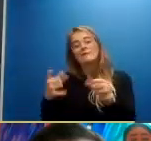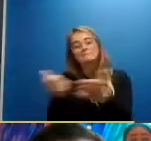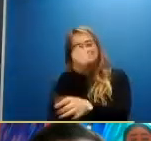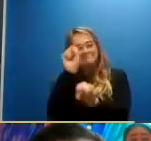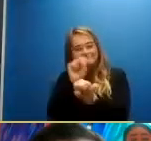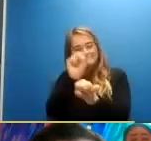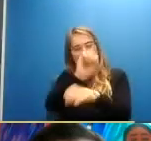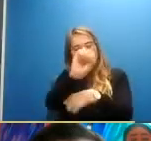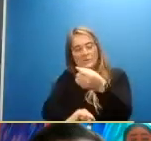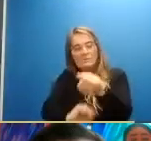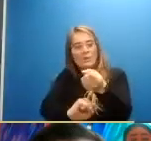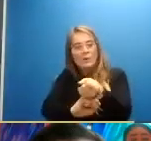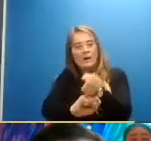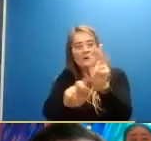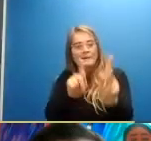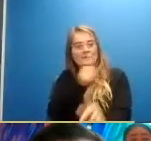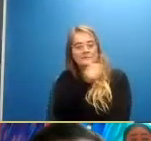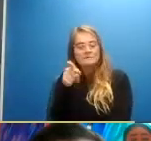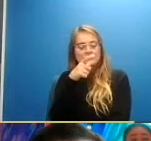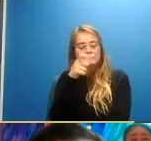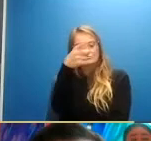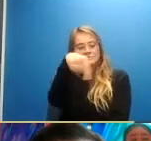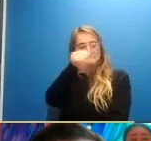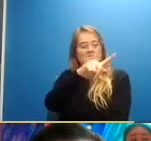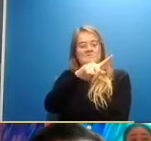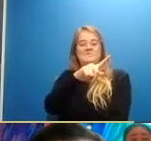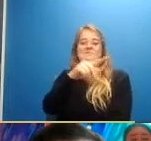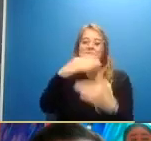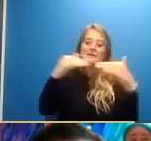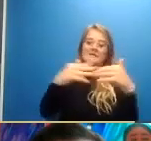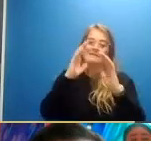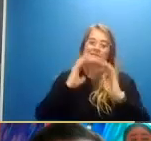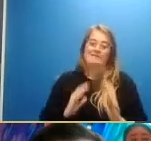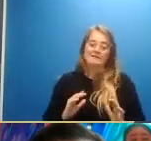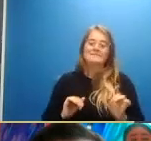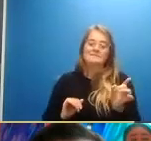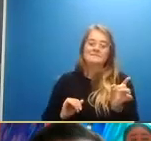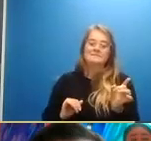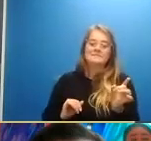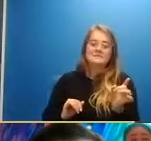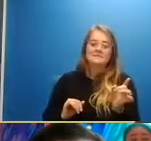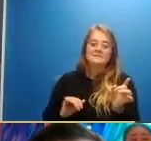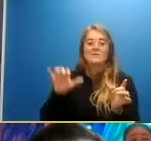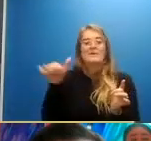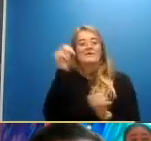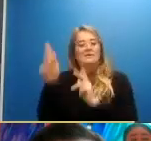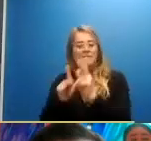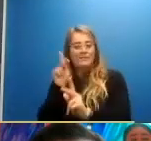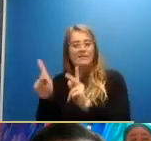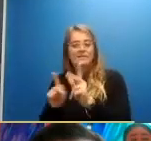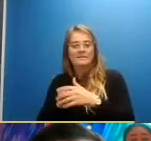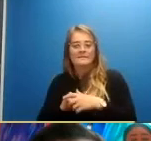support people from our Indigenous clients and all people. I am